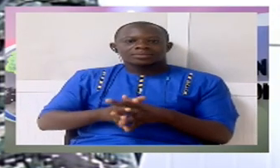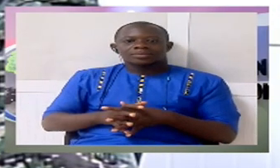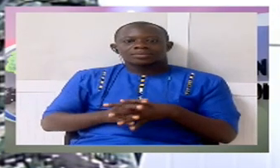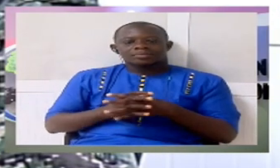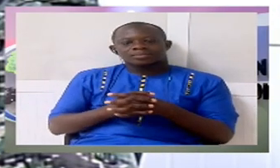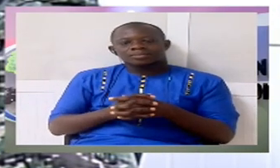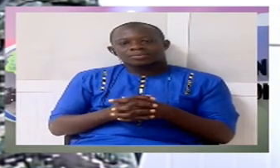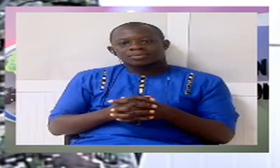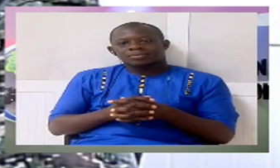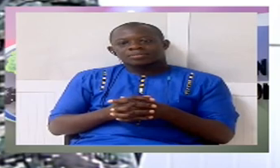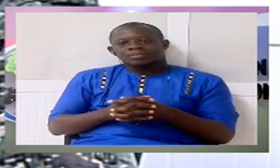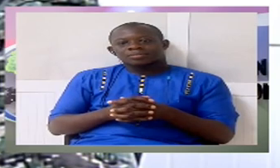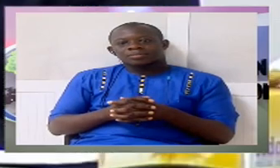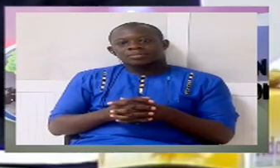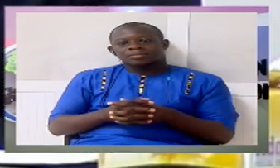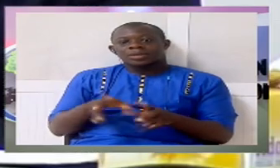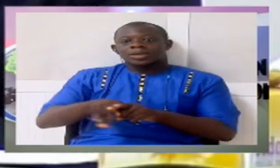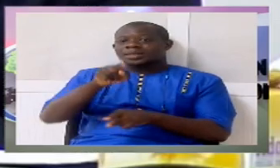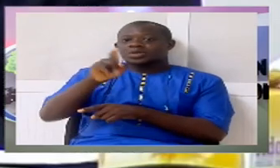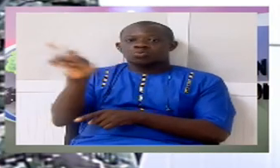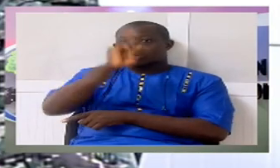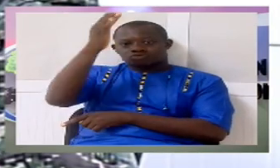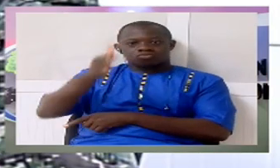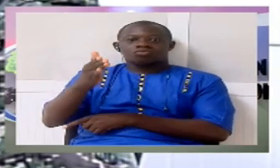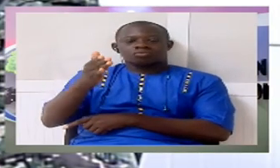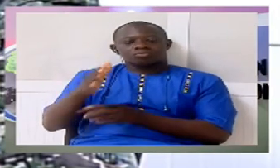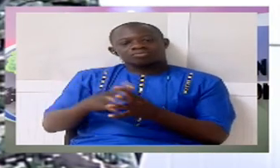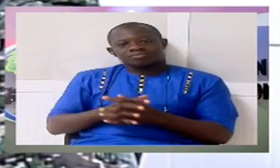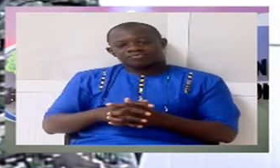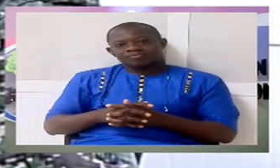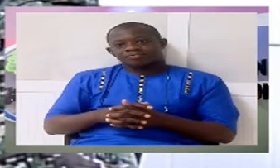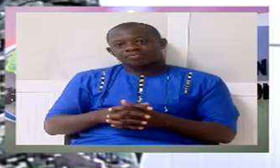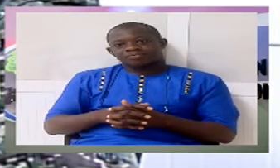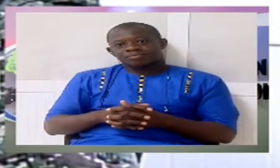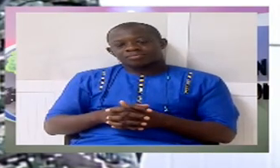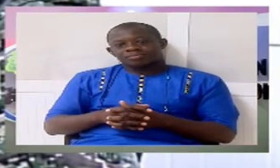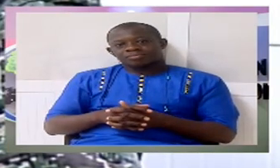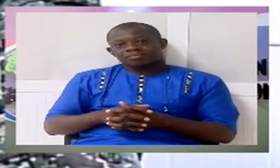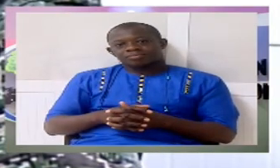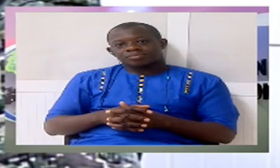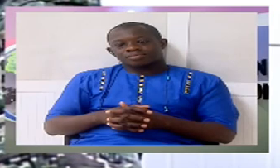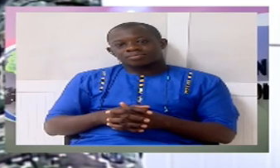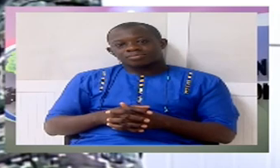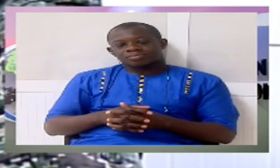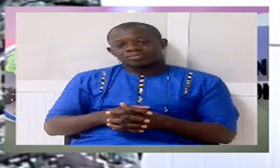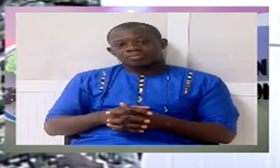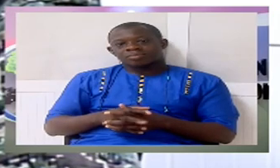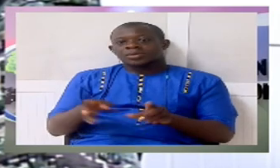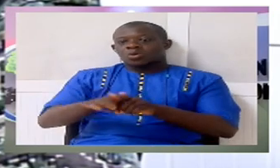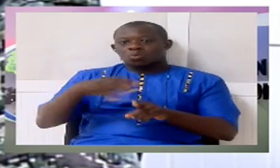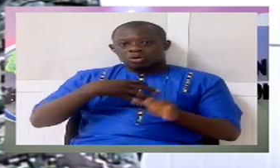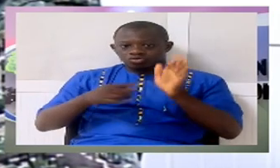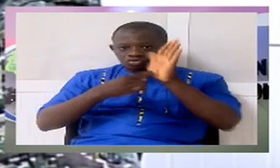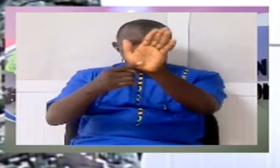ñak ci bakanam. That is the truth, isn't it? Lolu moy diga ndax deet. Pour ni ngeen woné doole be arab bi de.